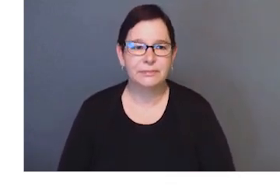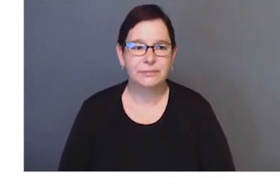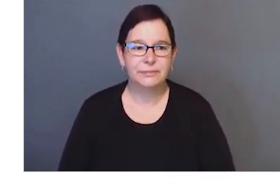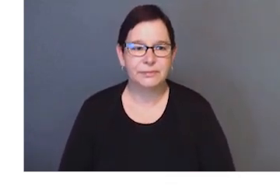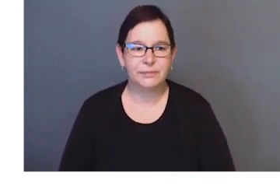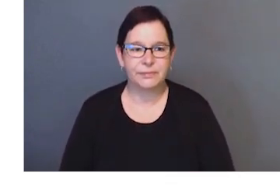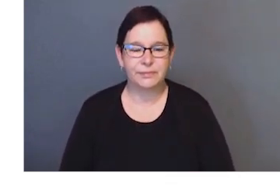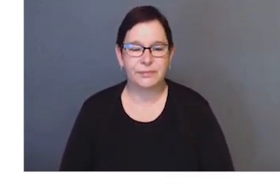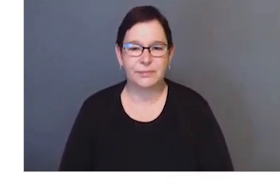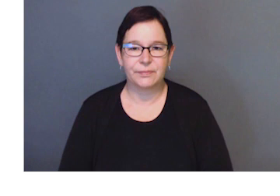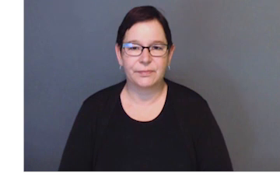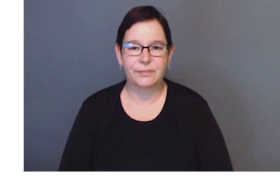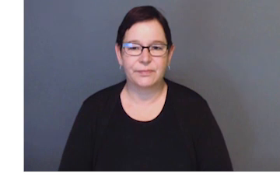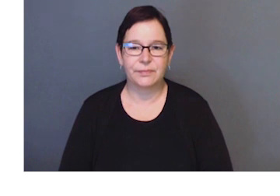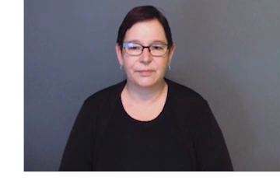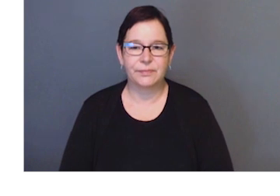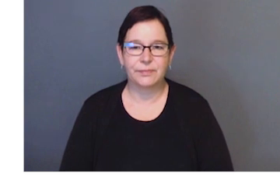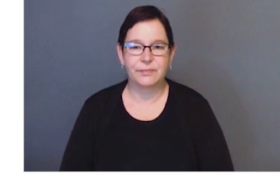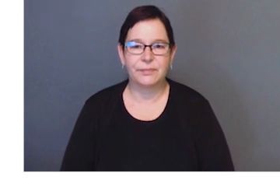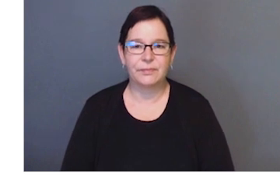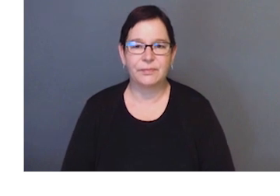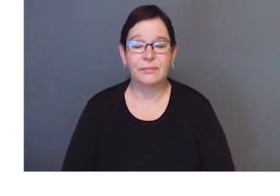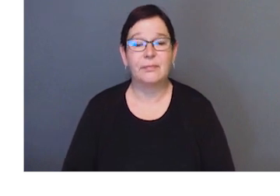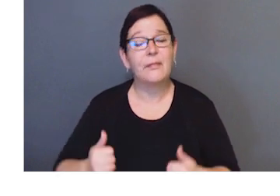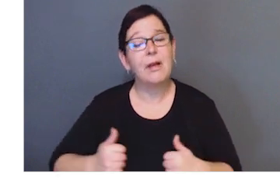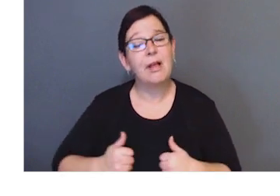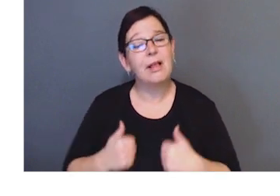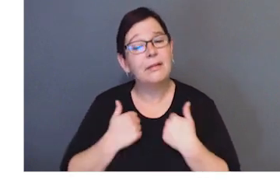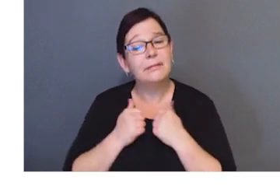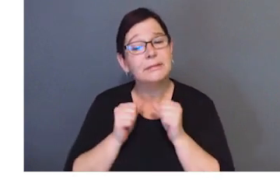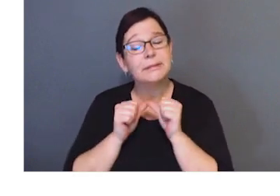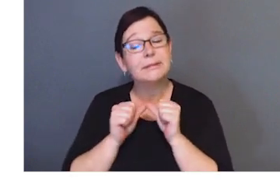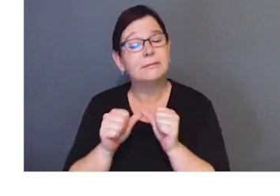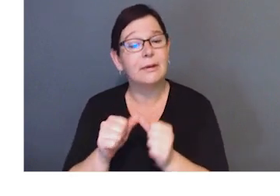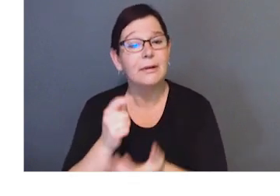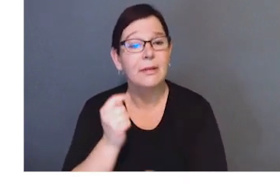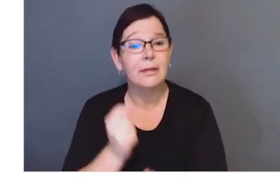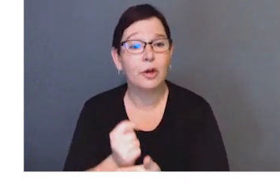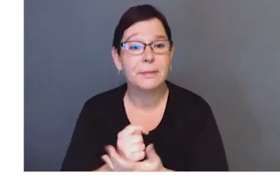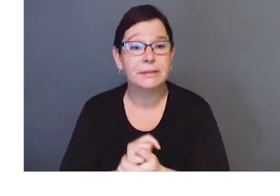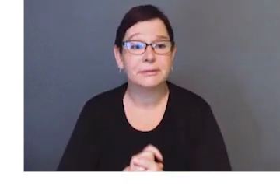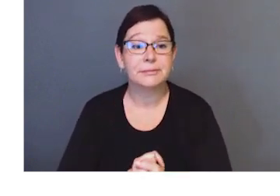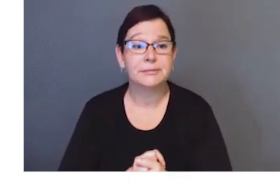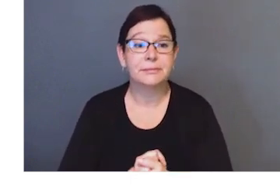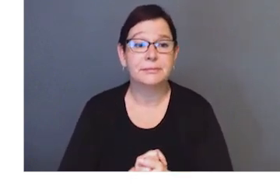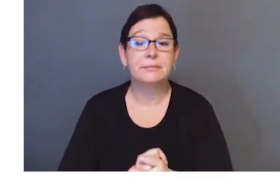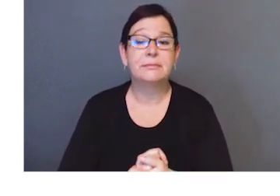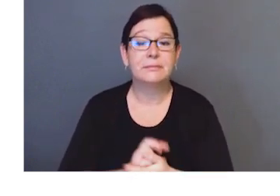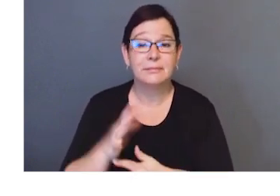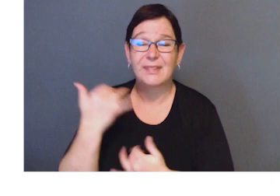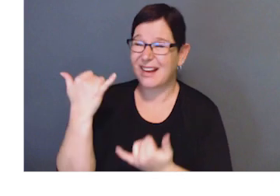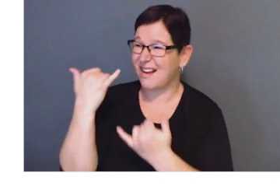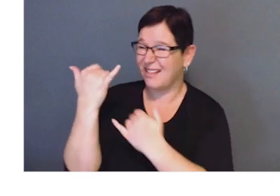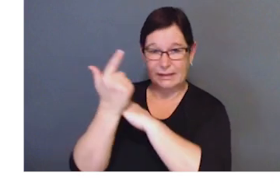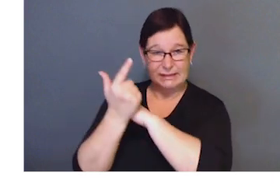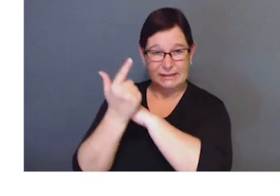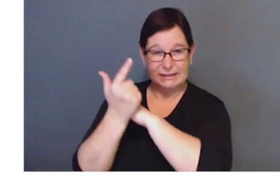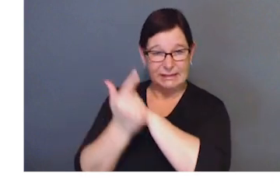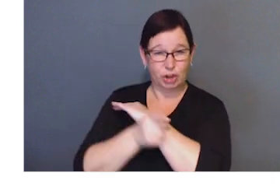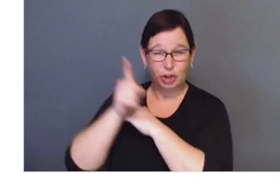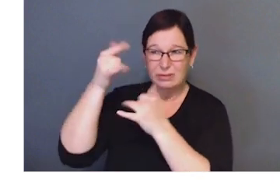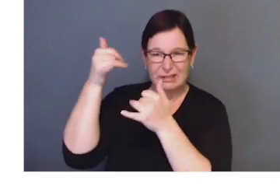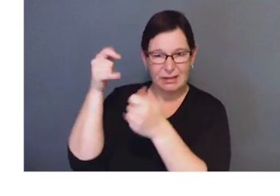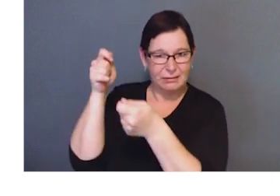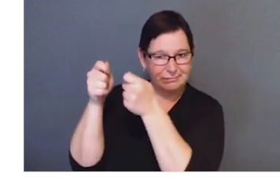Life-sustaining therapy. Following recent changes to the legislation, their criteria for life-sustaining therapy is